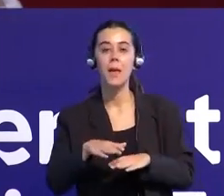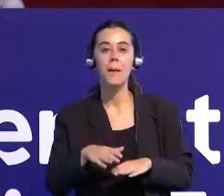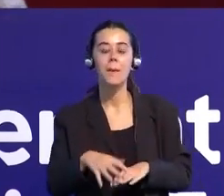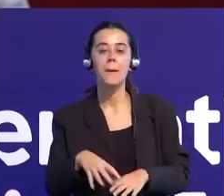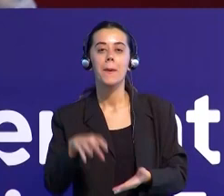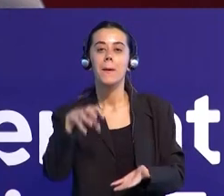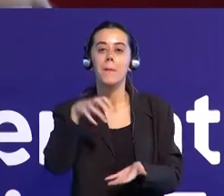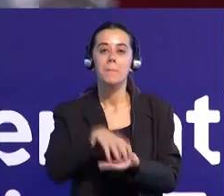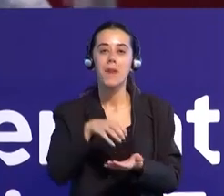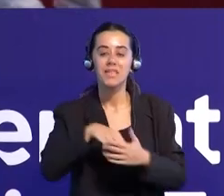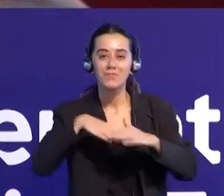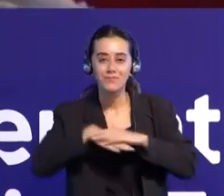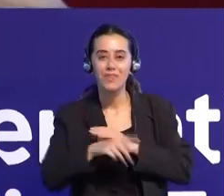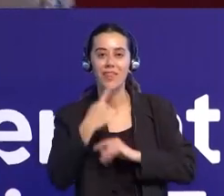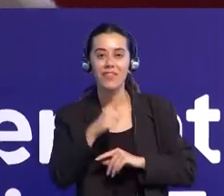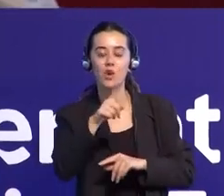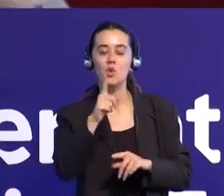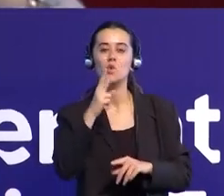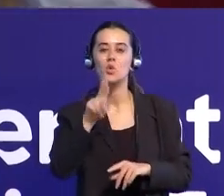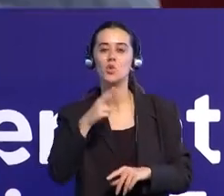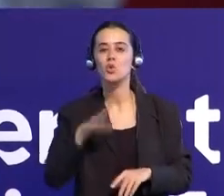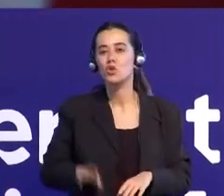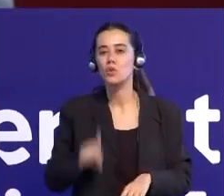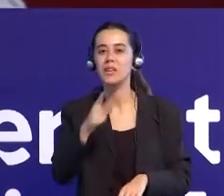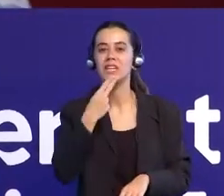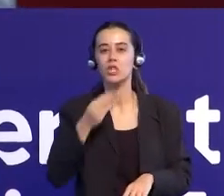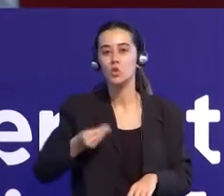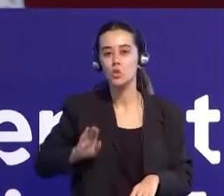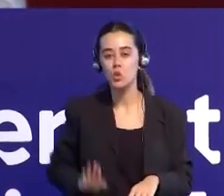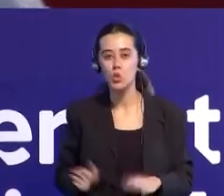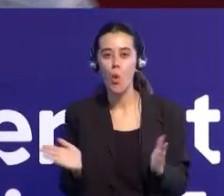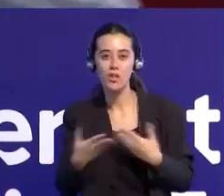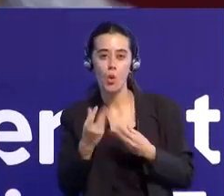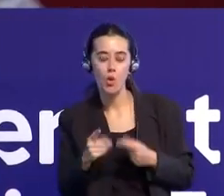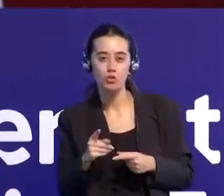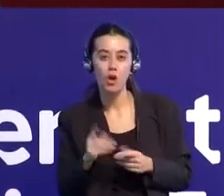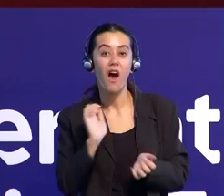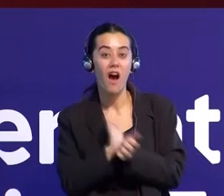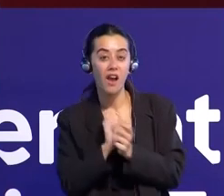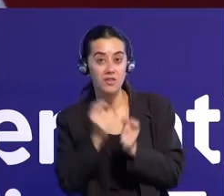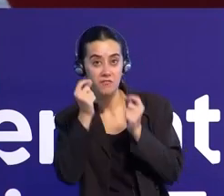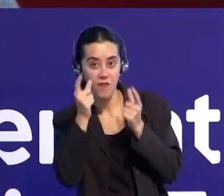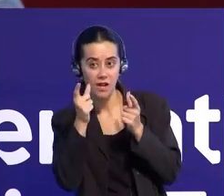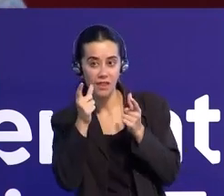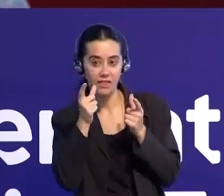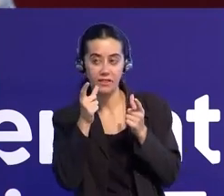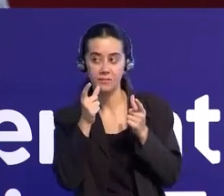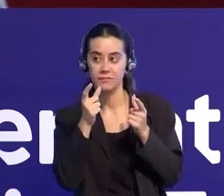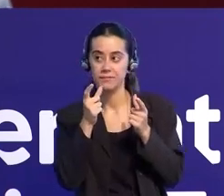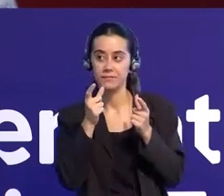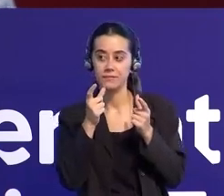Luckily, parents, when they were back, they noticed that the order of the awards was different, and